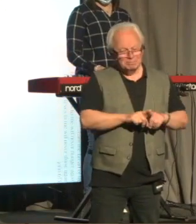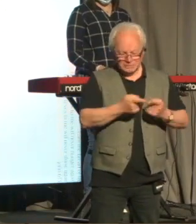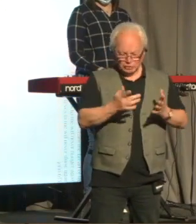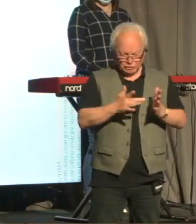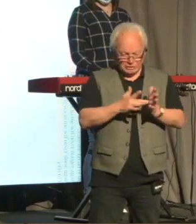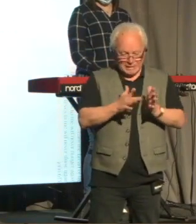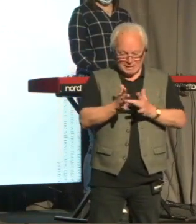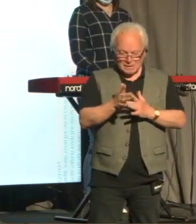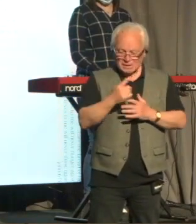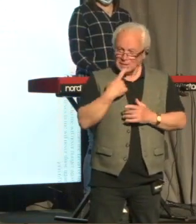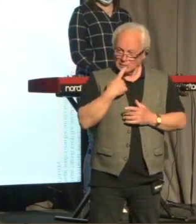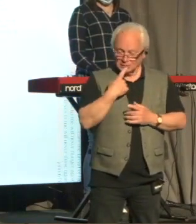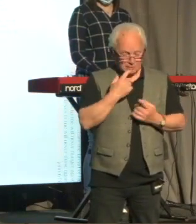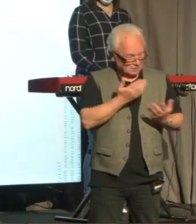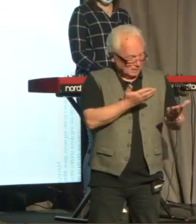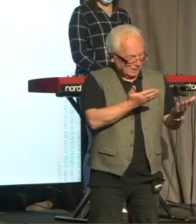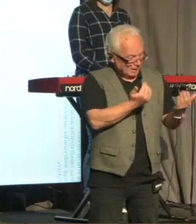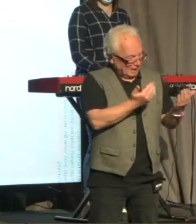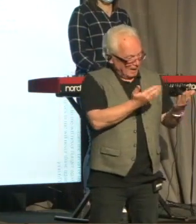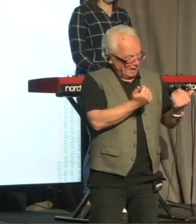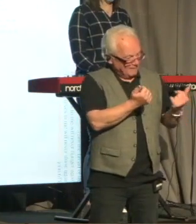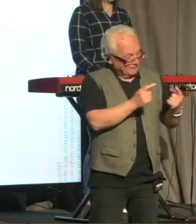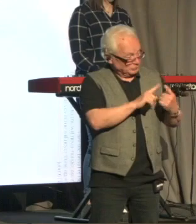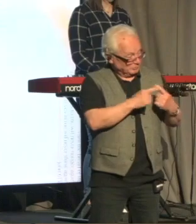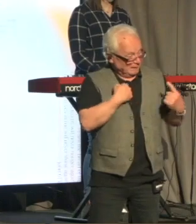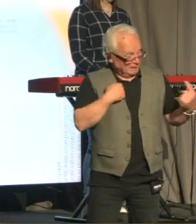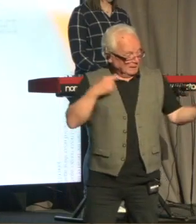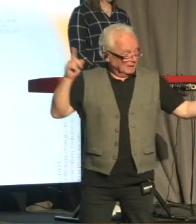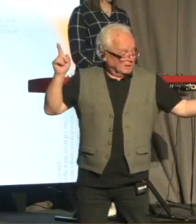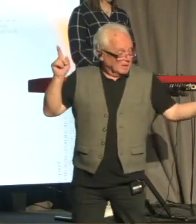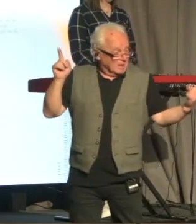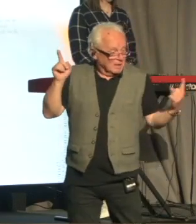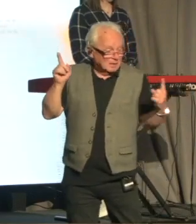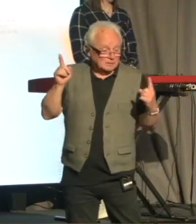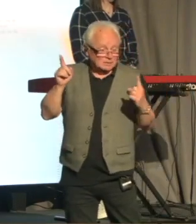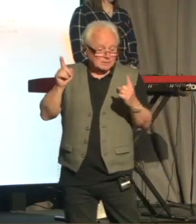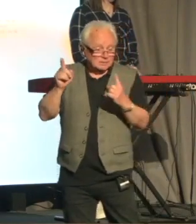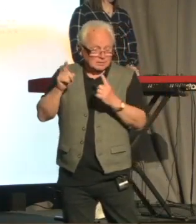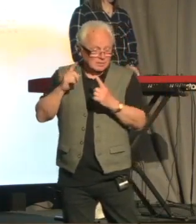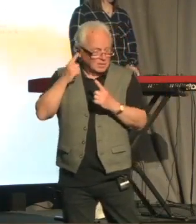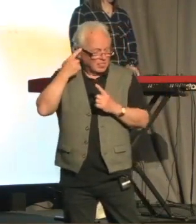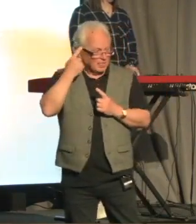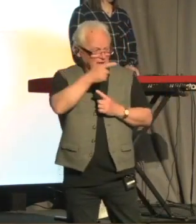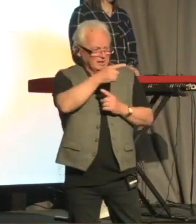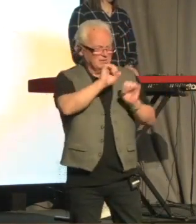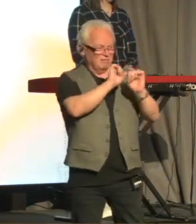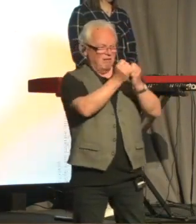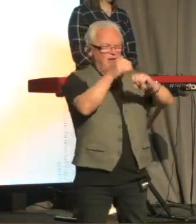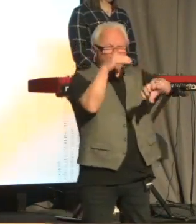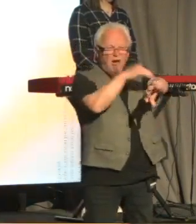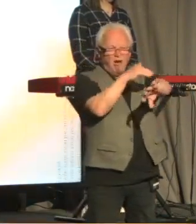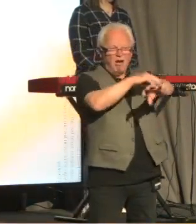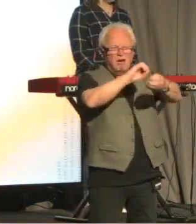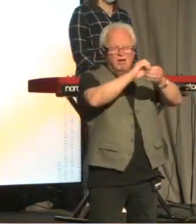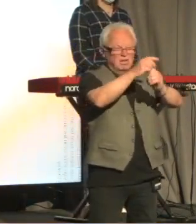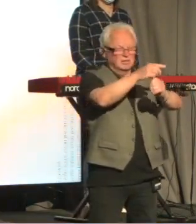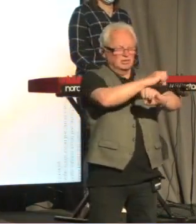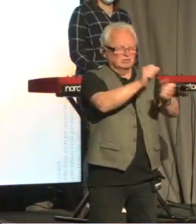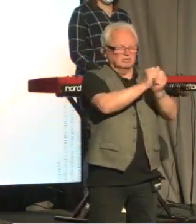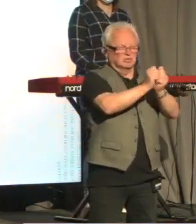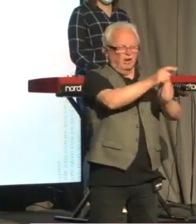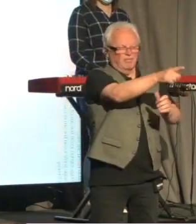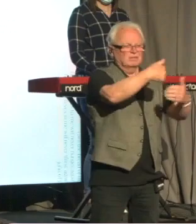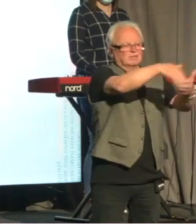Jesus says, come to me. See, we don't think that they deserve it. We don't think that they deserve it.